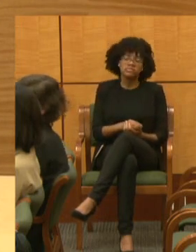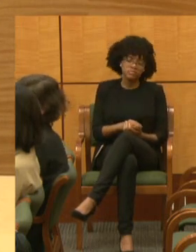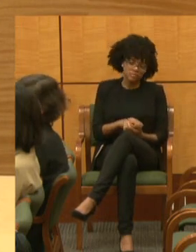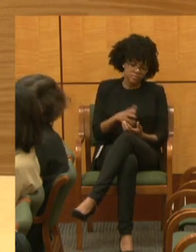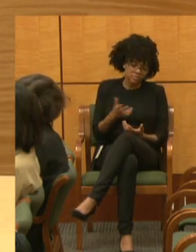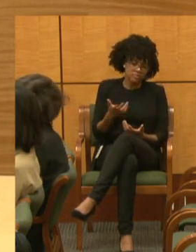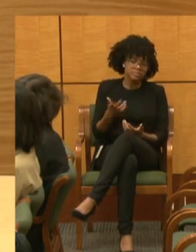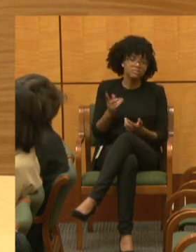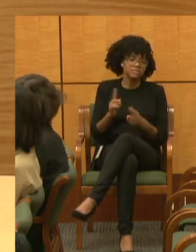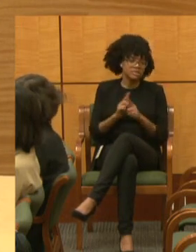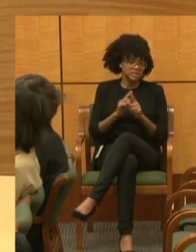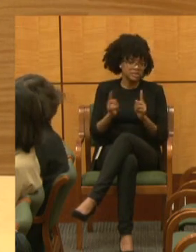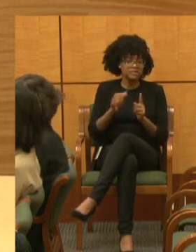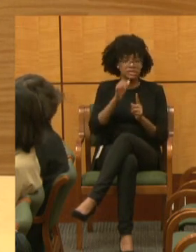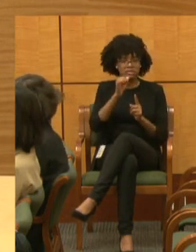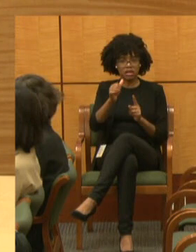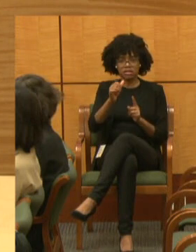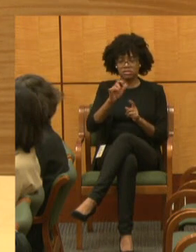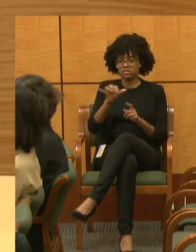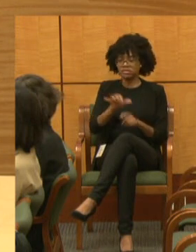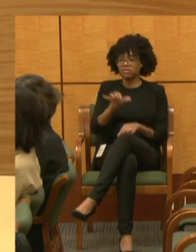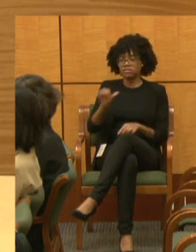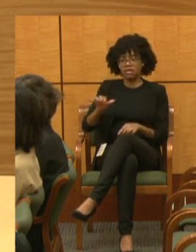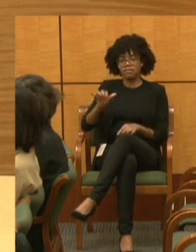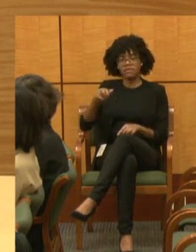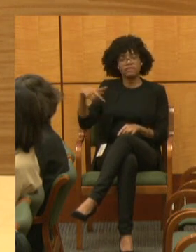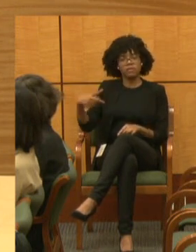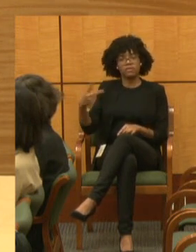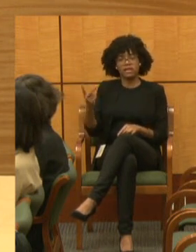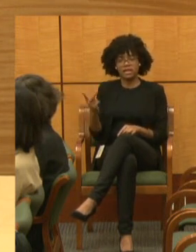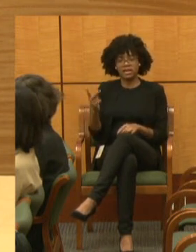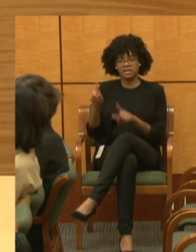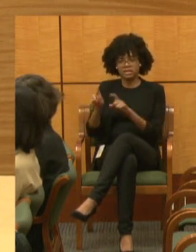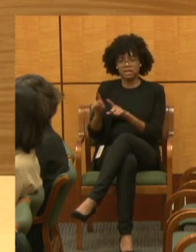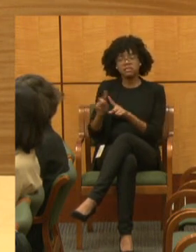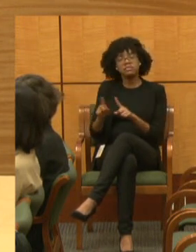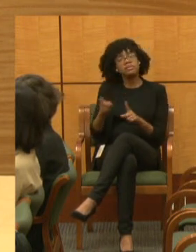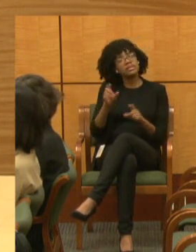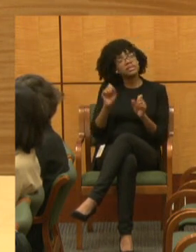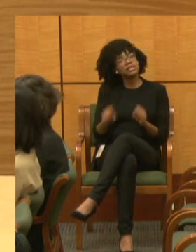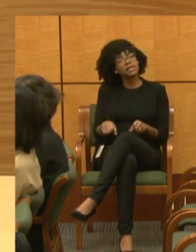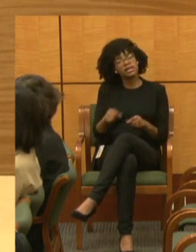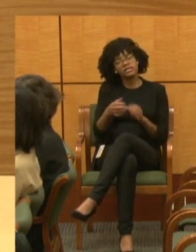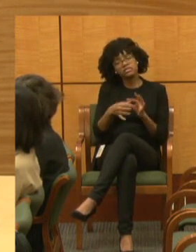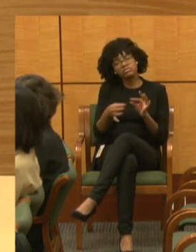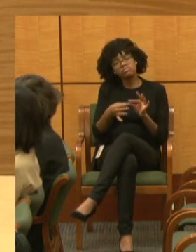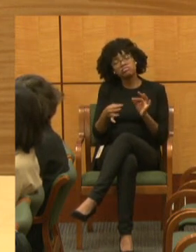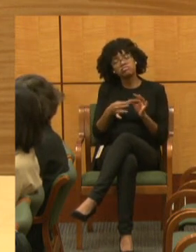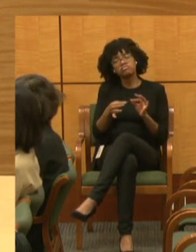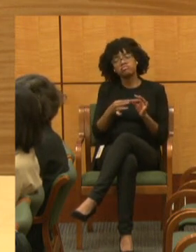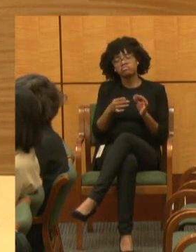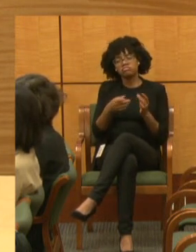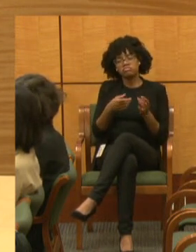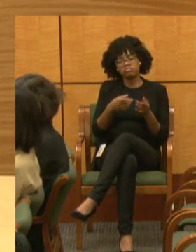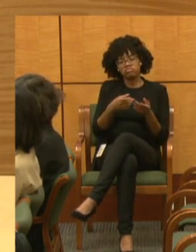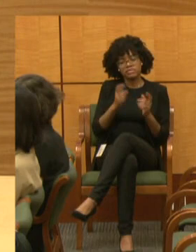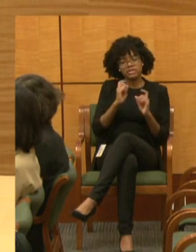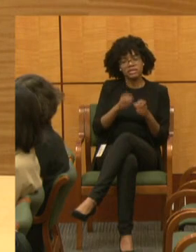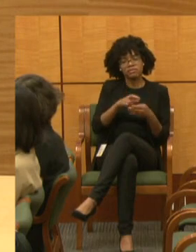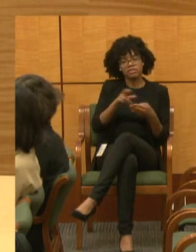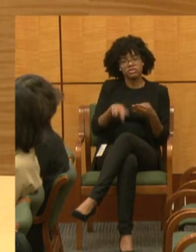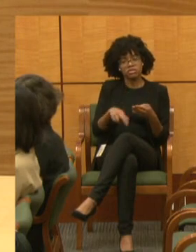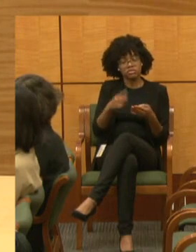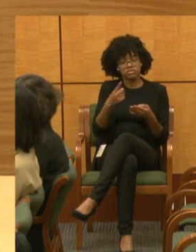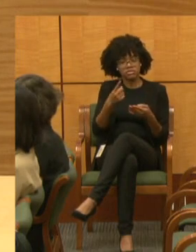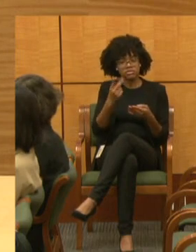does speak to the viability of a particular preparation to deliver a drug into and through human skin.